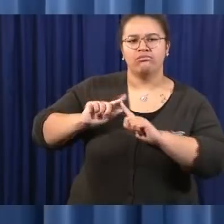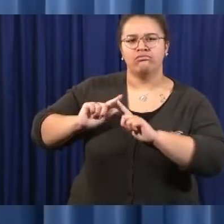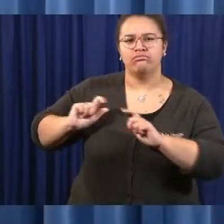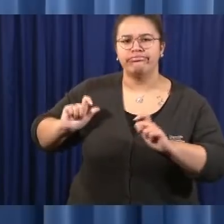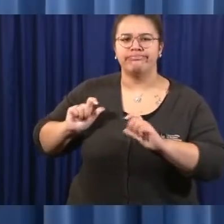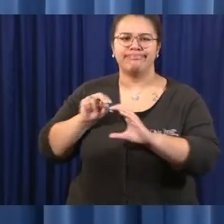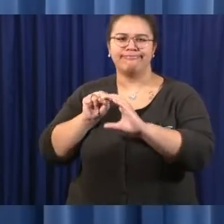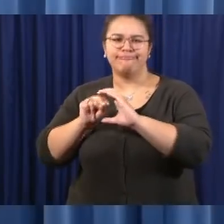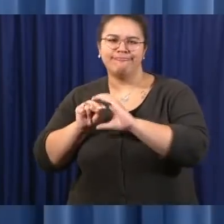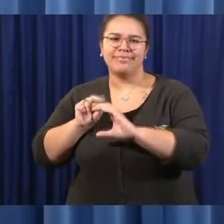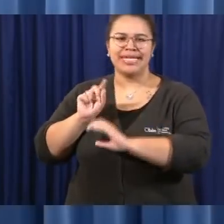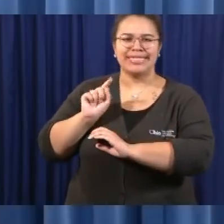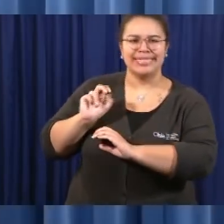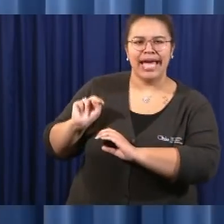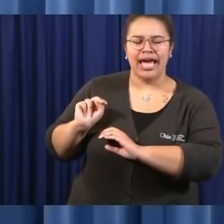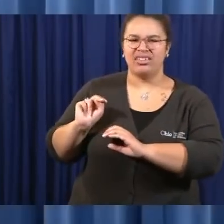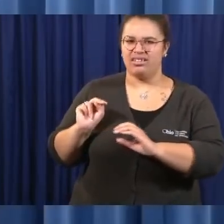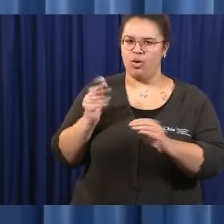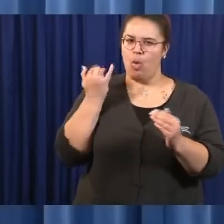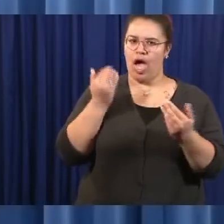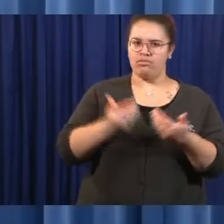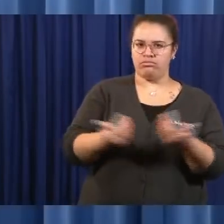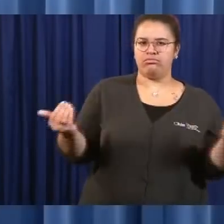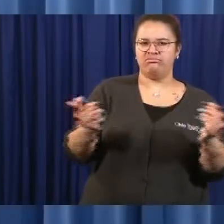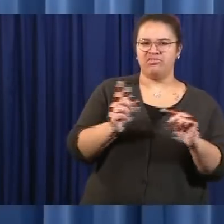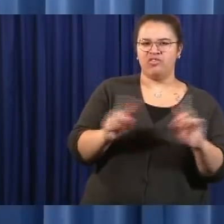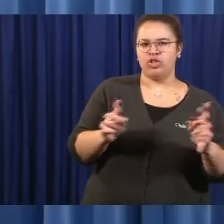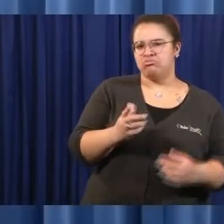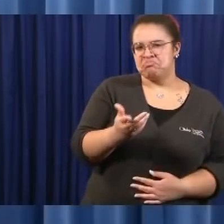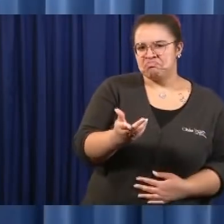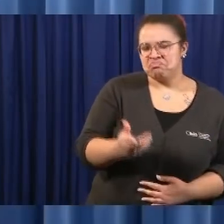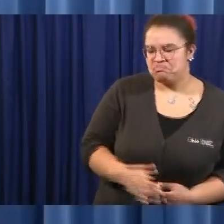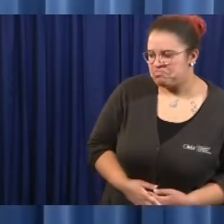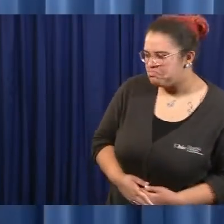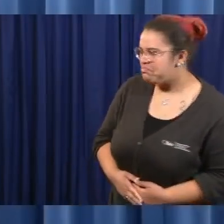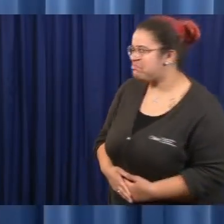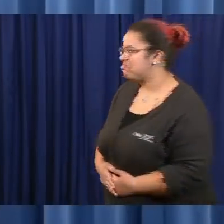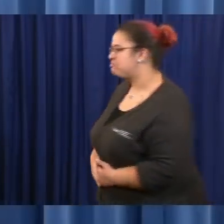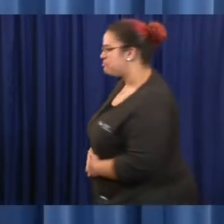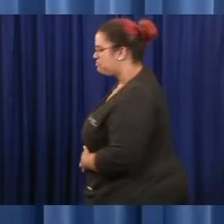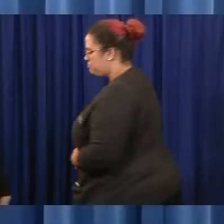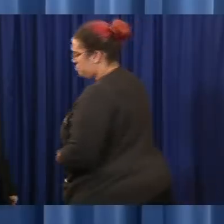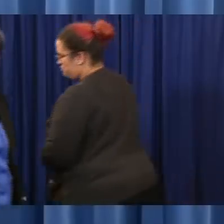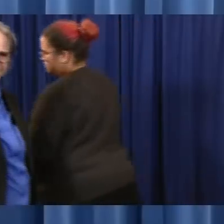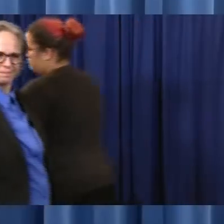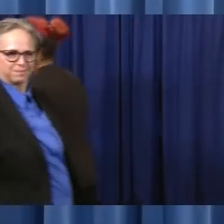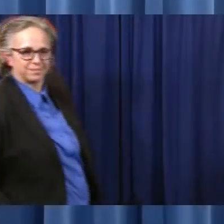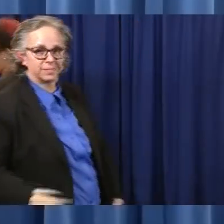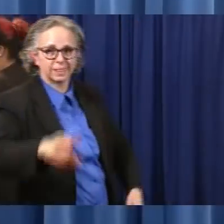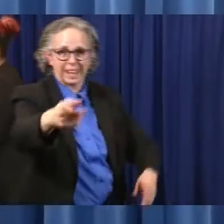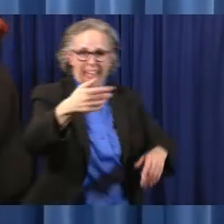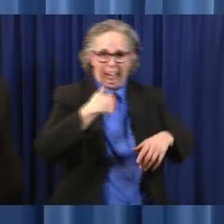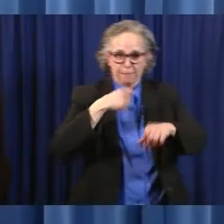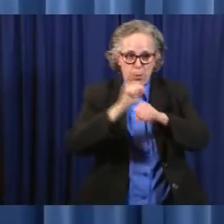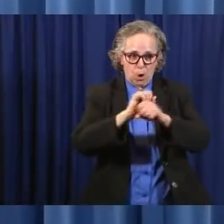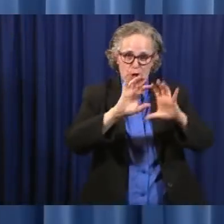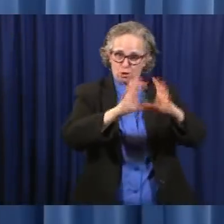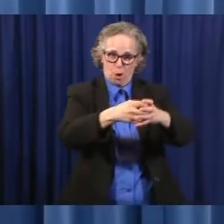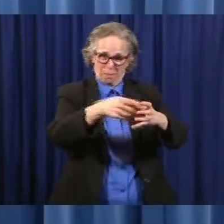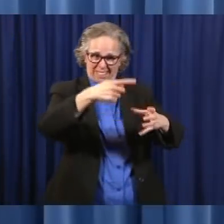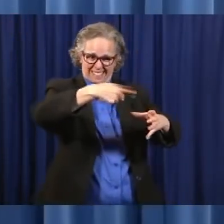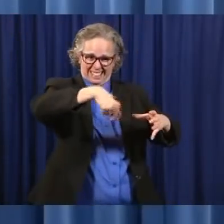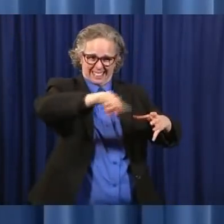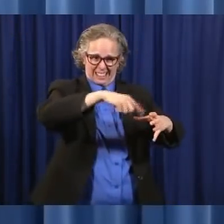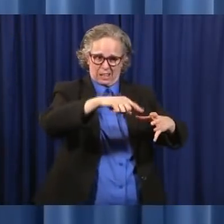Well, we gave that to our working group. You know, again, it's very up close, personal. It's